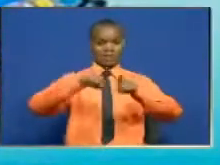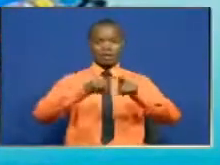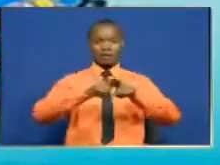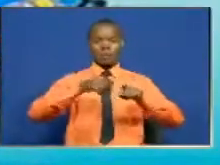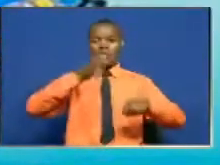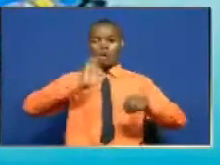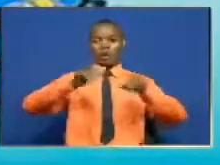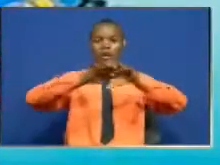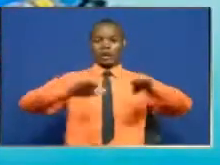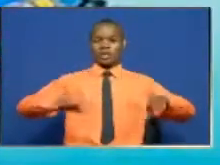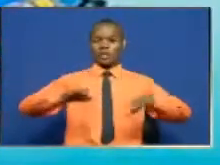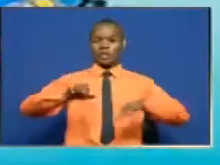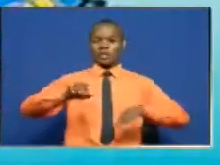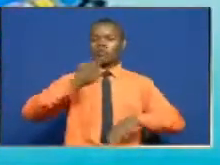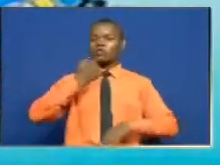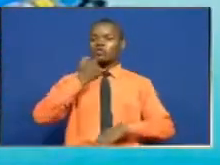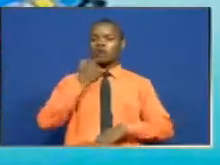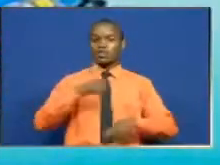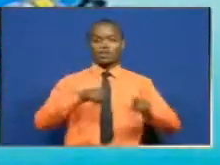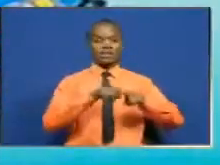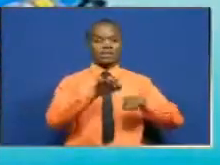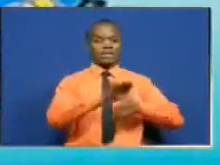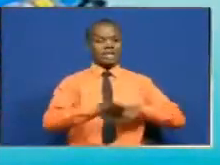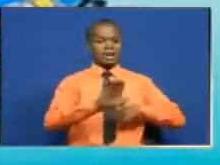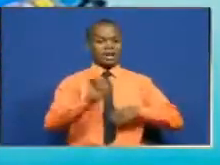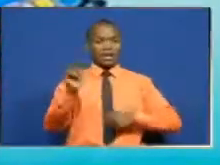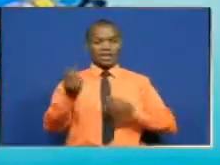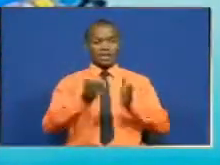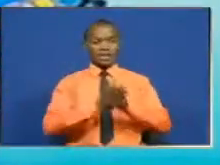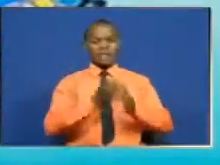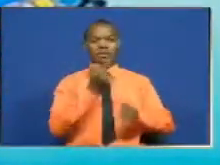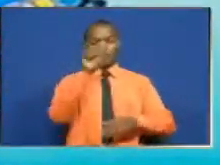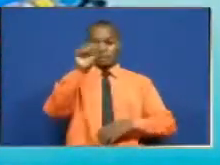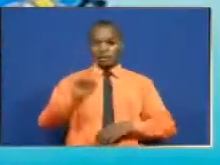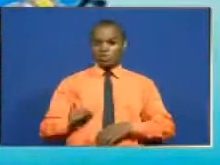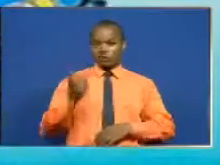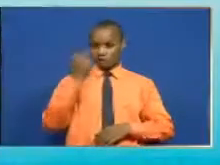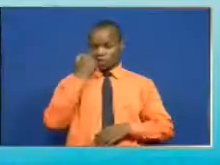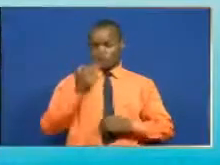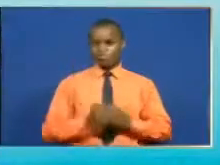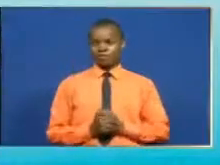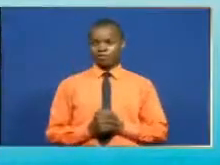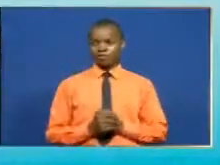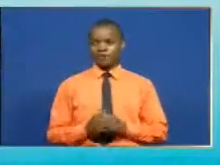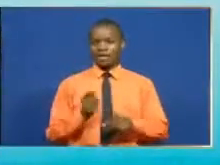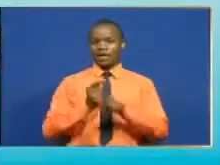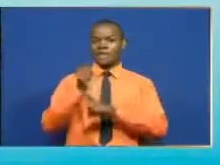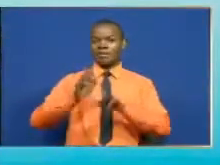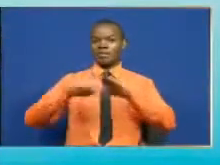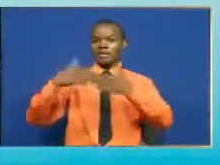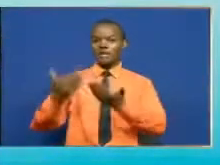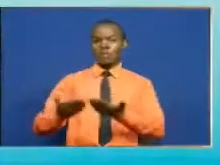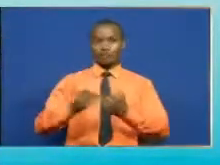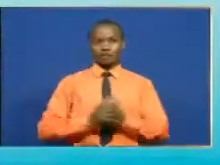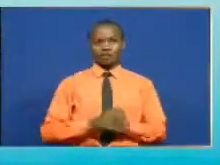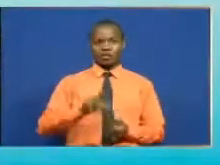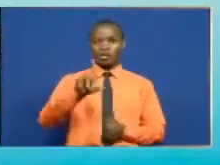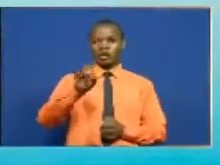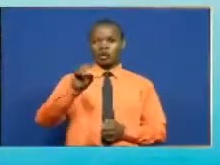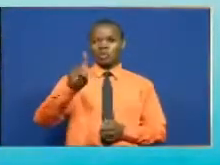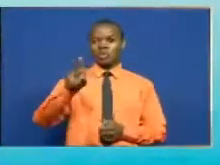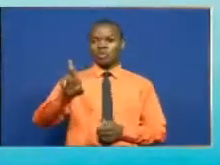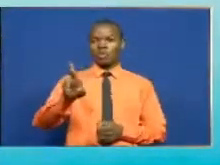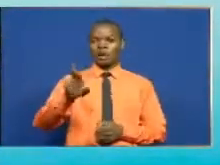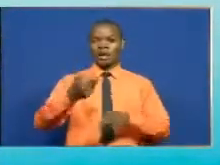Turkana Basin and areas bordering Kenya and South Sudan. Let's now take a look at the temperatures, where Lodo has highs of 36, lows